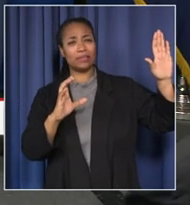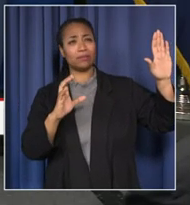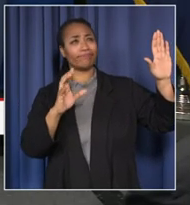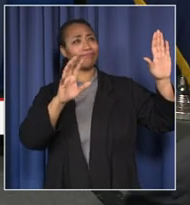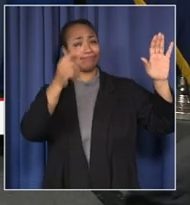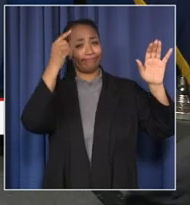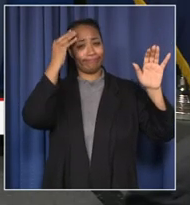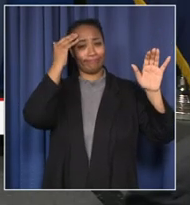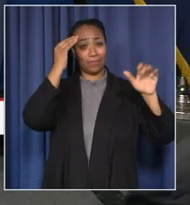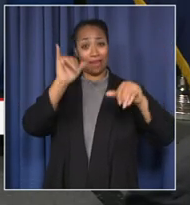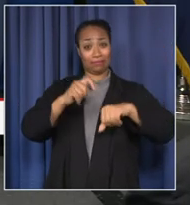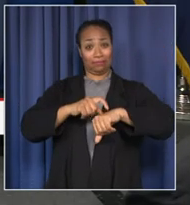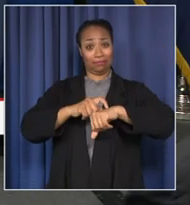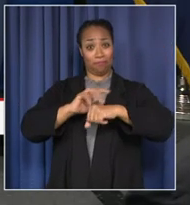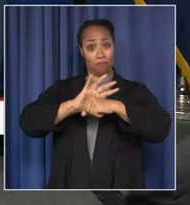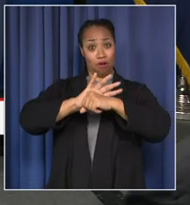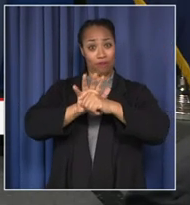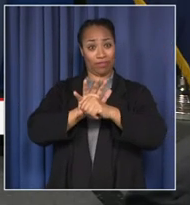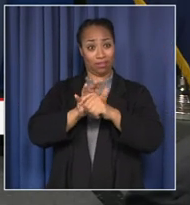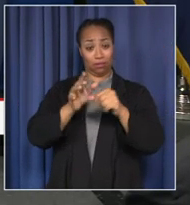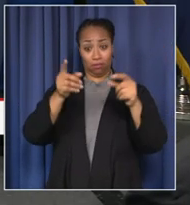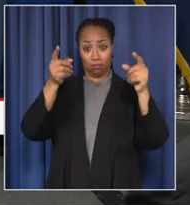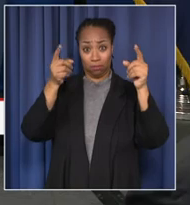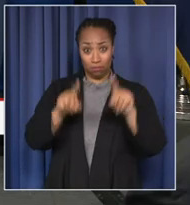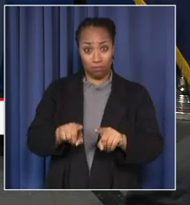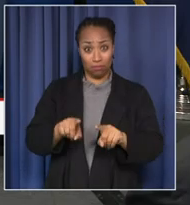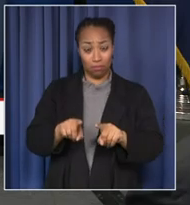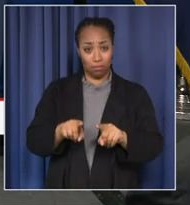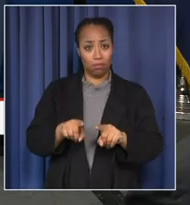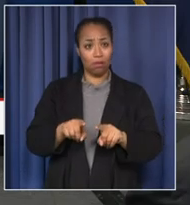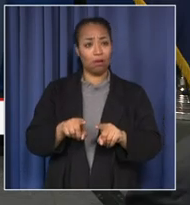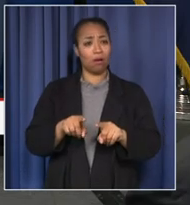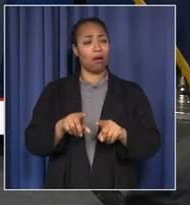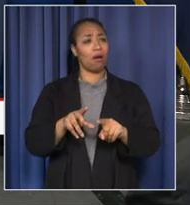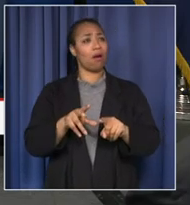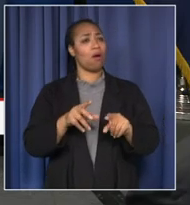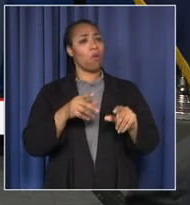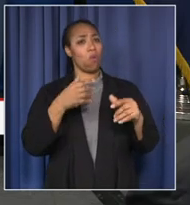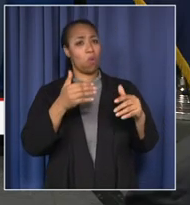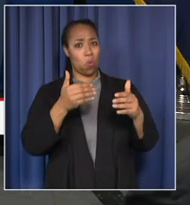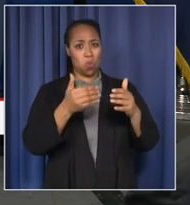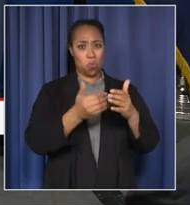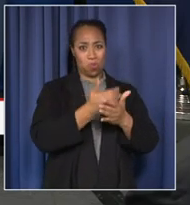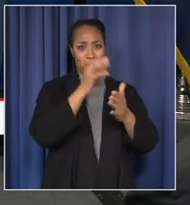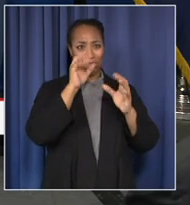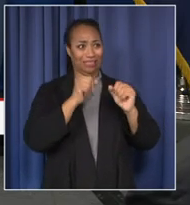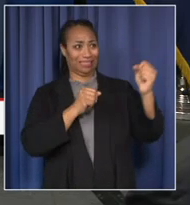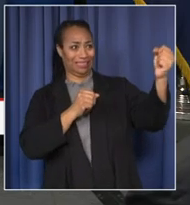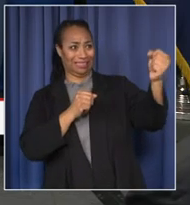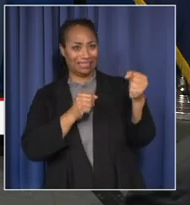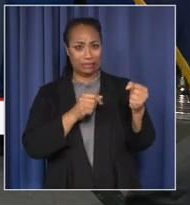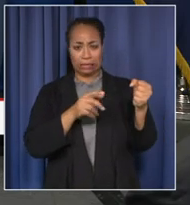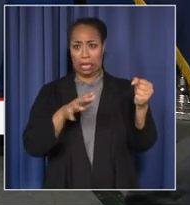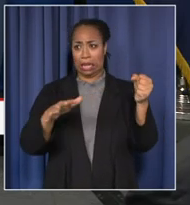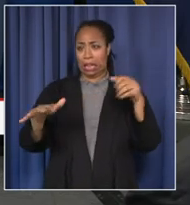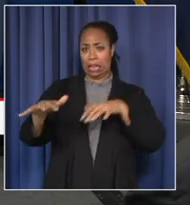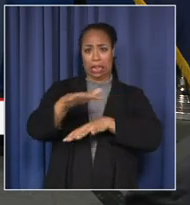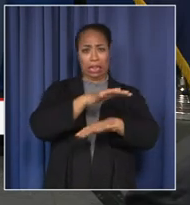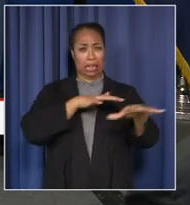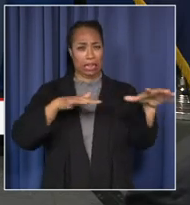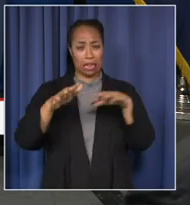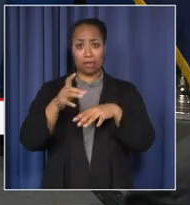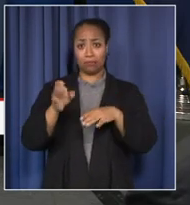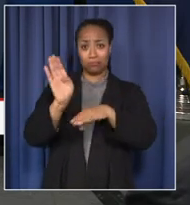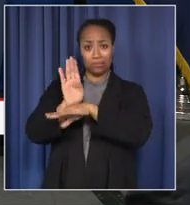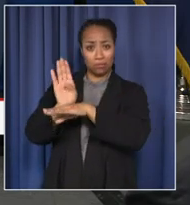left. And we did have some impacts of COVID closures on both public safety and homelessness. And